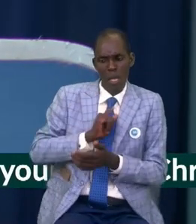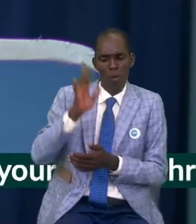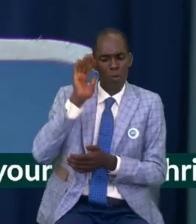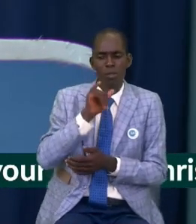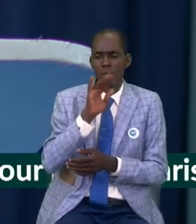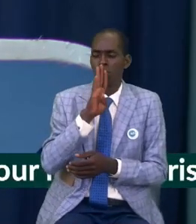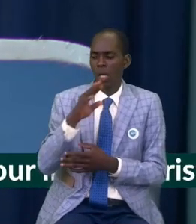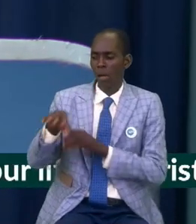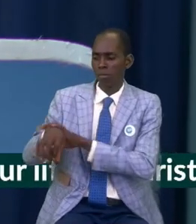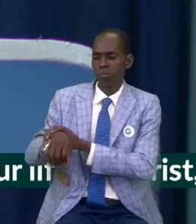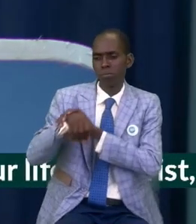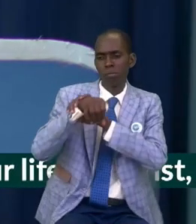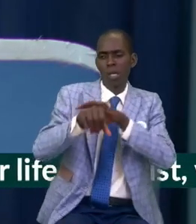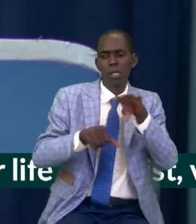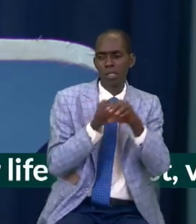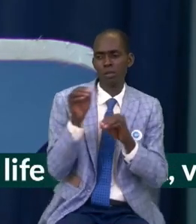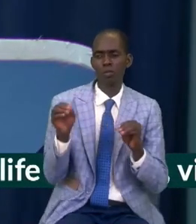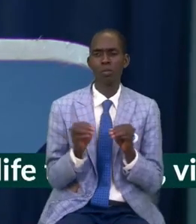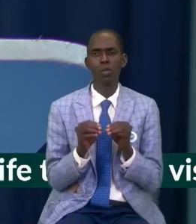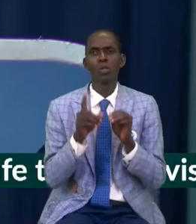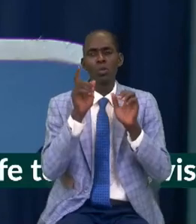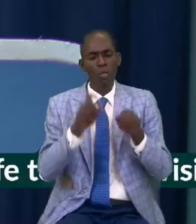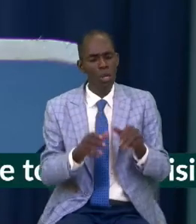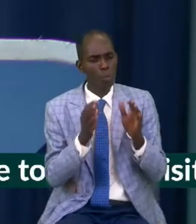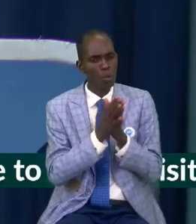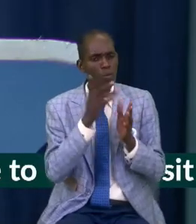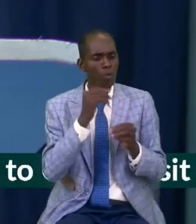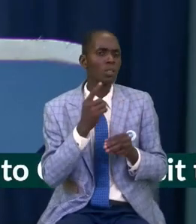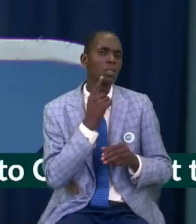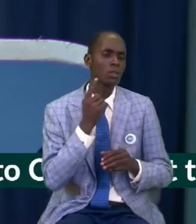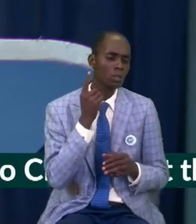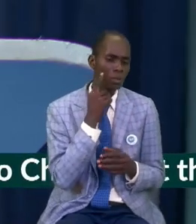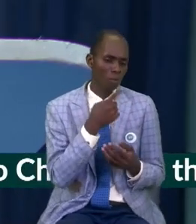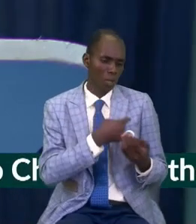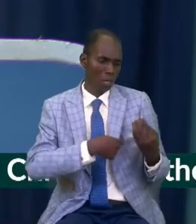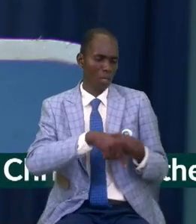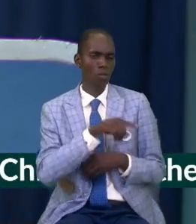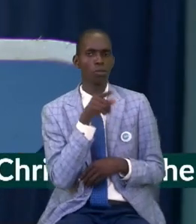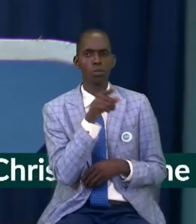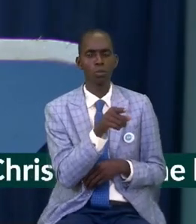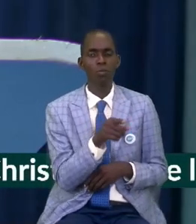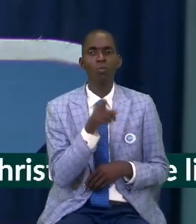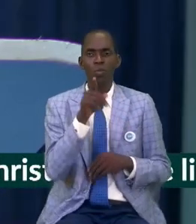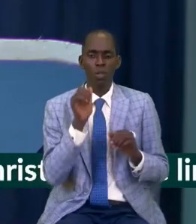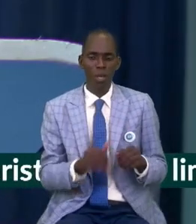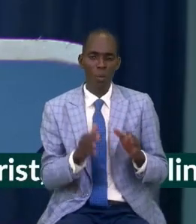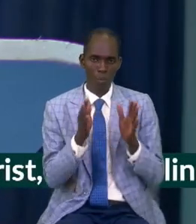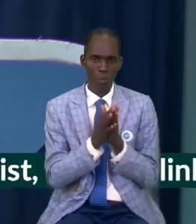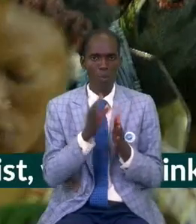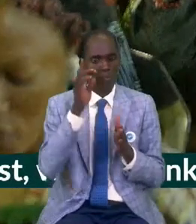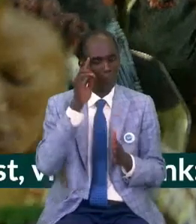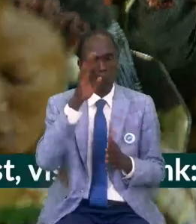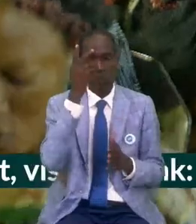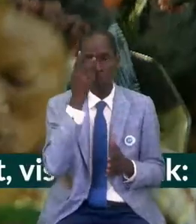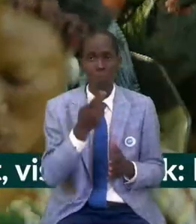counselors are attending to, make sure that you are connecting with heaven. You are talking to God. Either you are praying for yourself